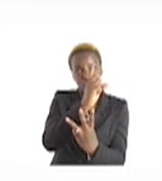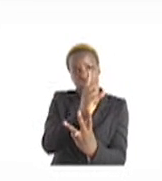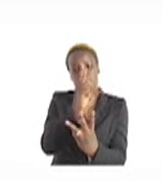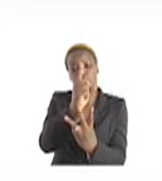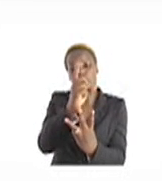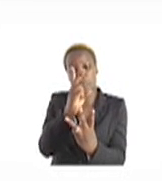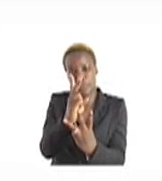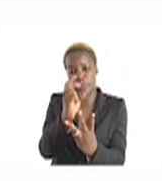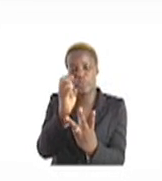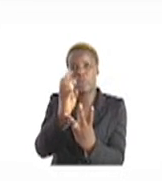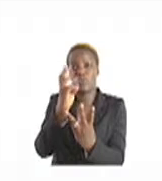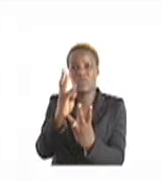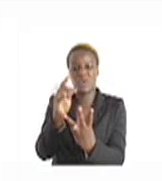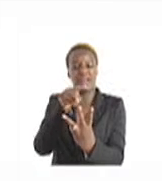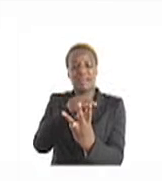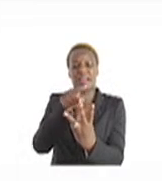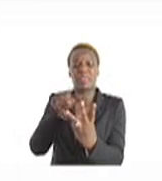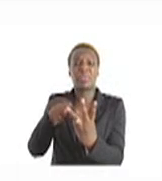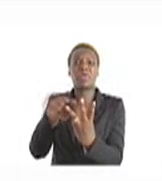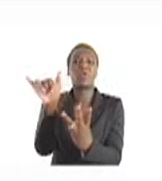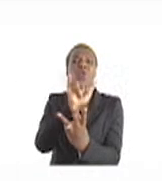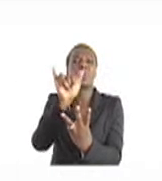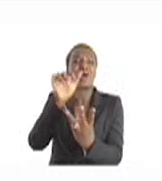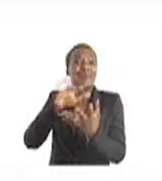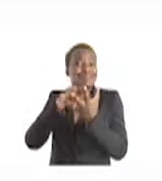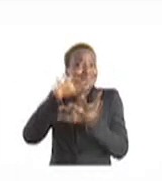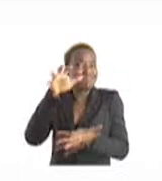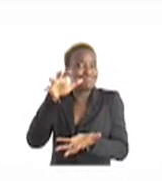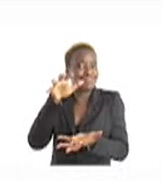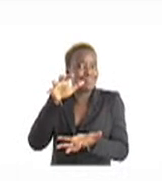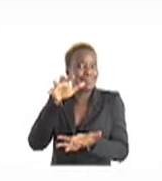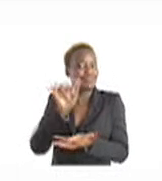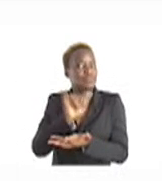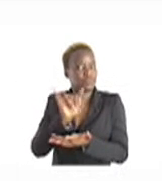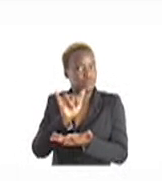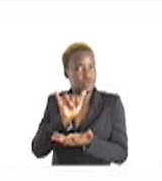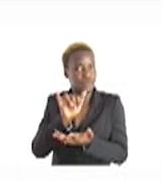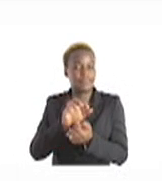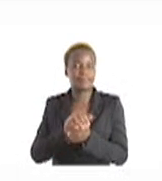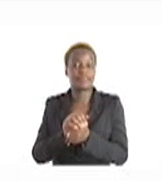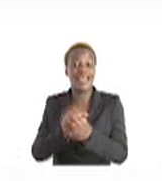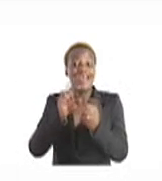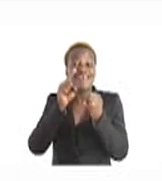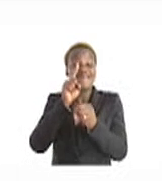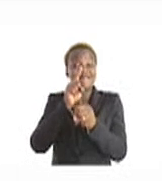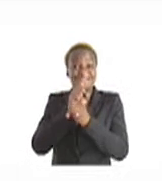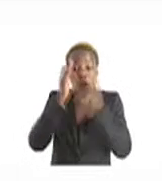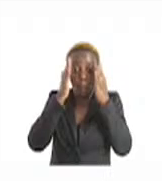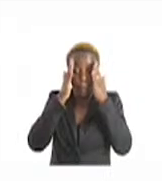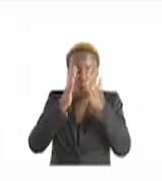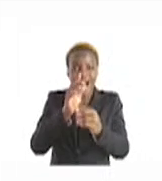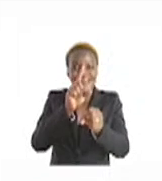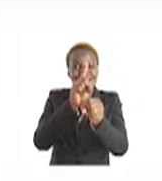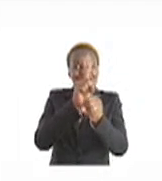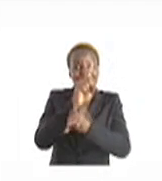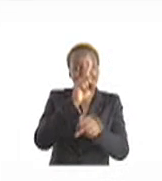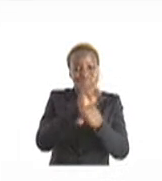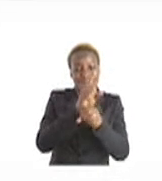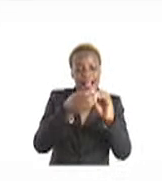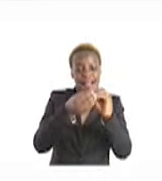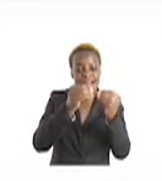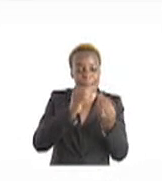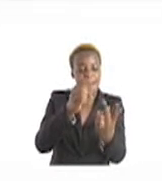three numbers, which one do you think is the biggest one? Then we first of all look on the first numbers of each